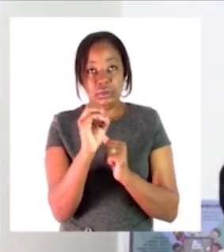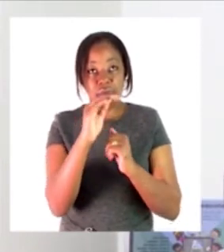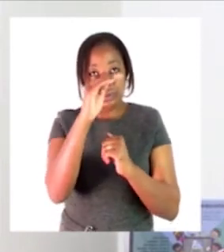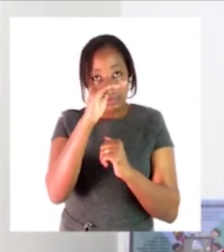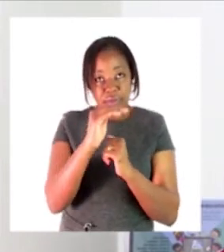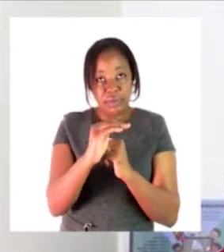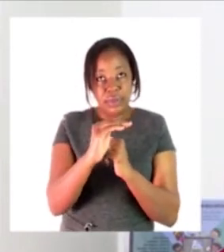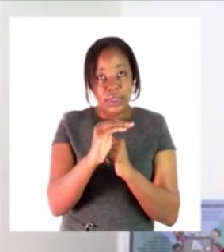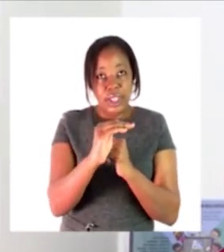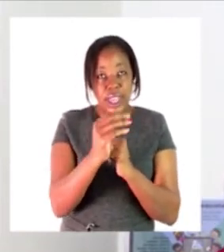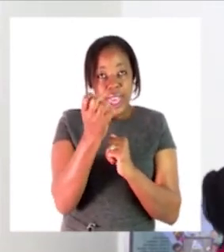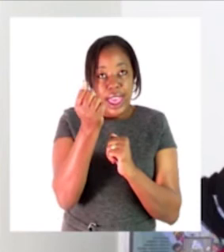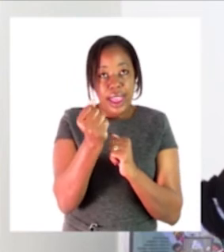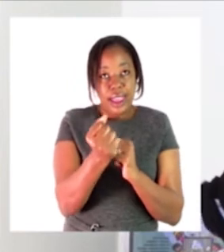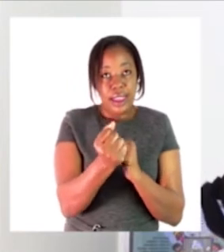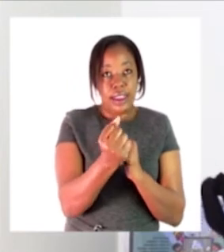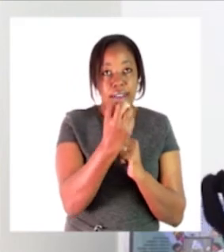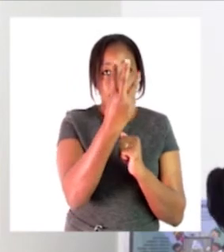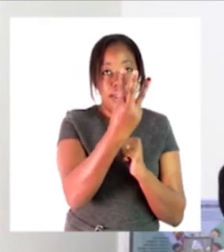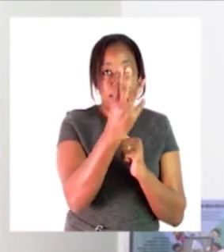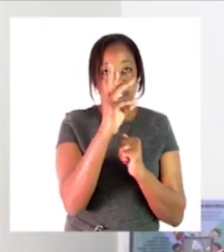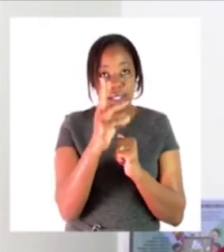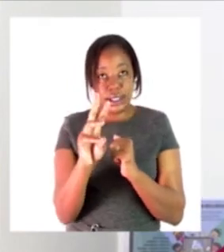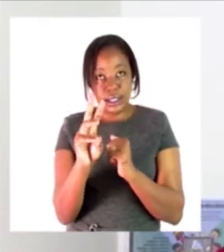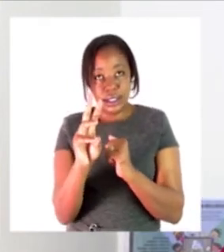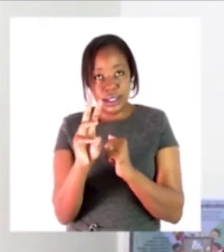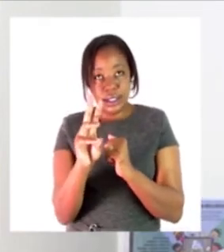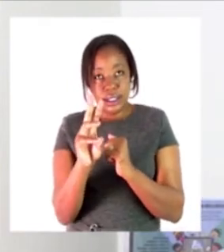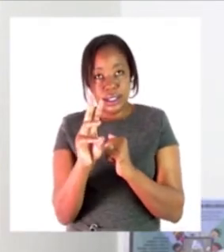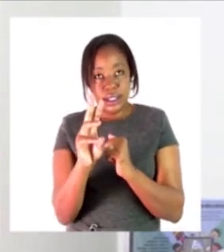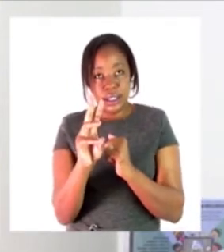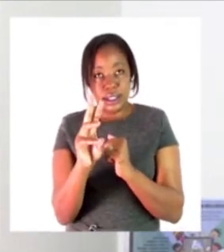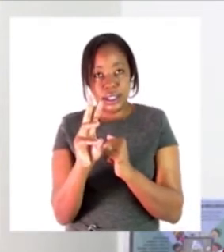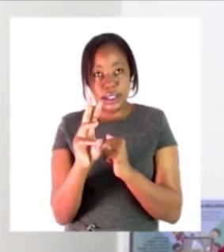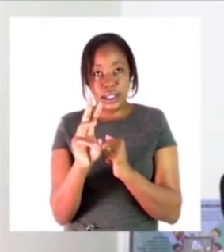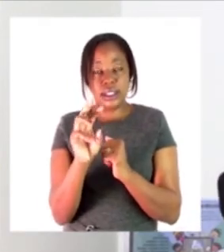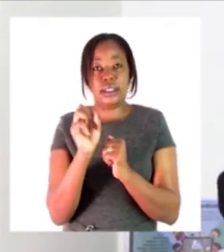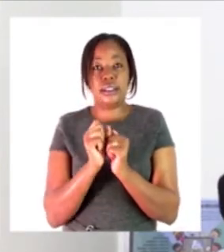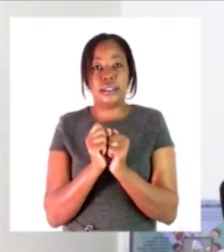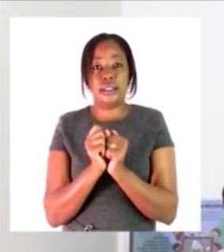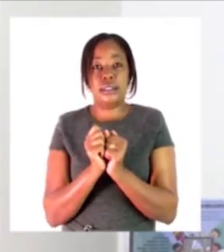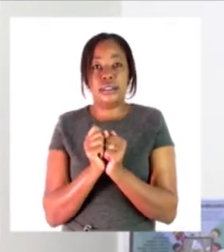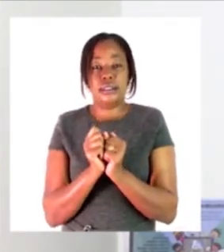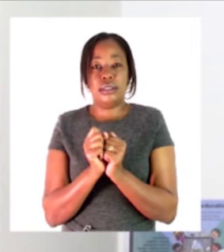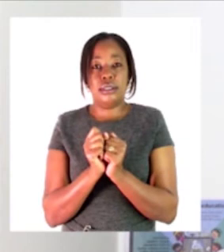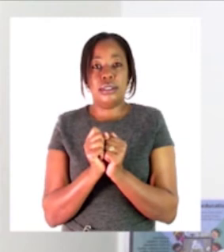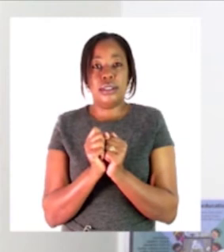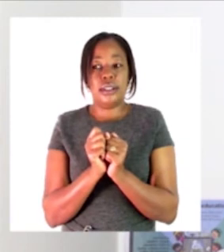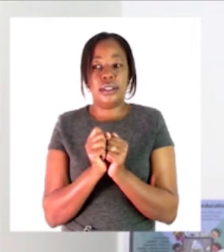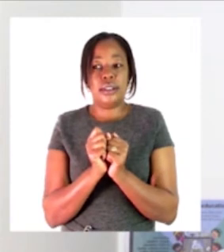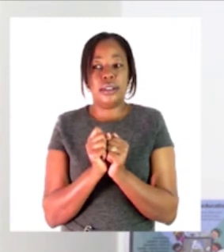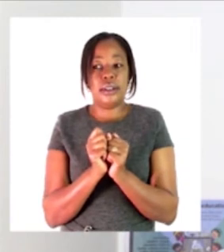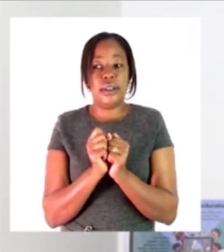a 36. A 3 is a 10. So how many tens do I have? There are 3. So